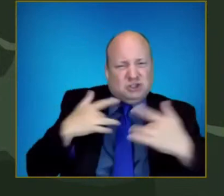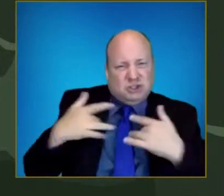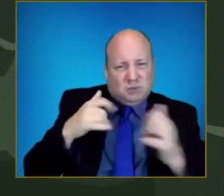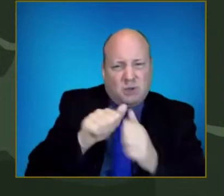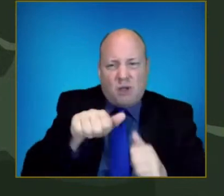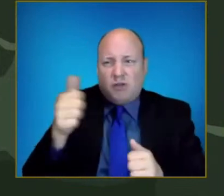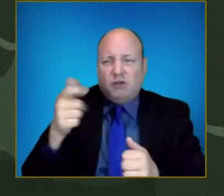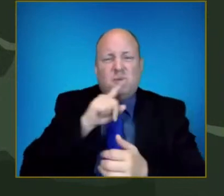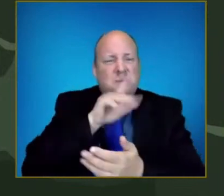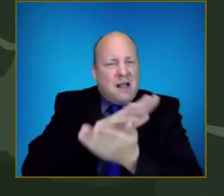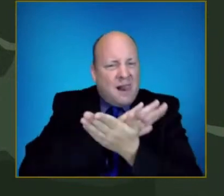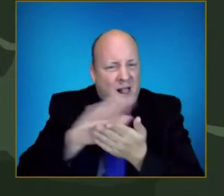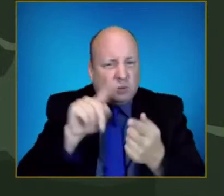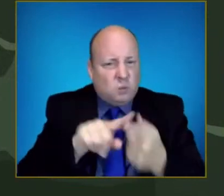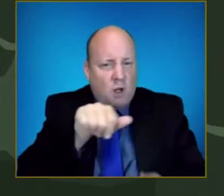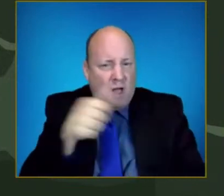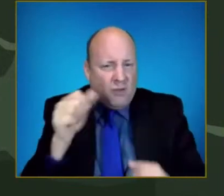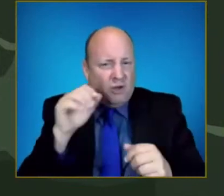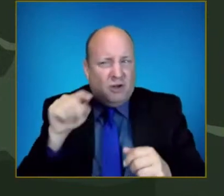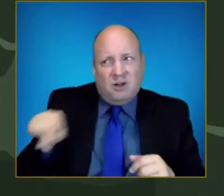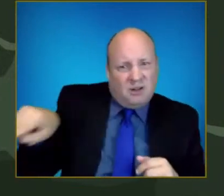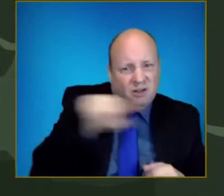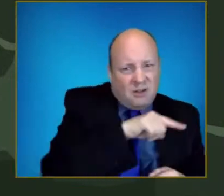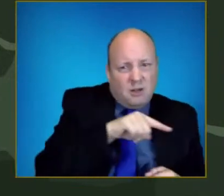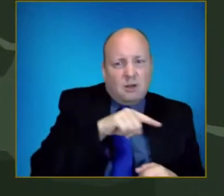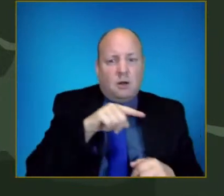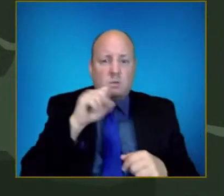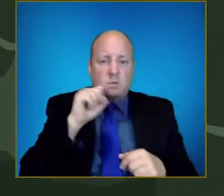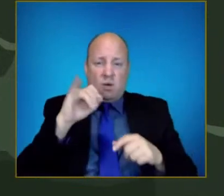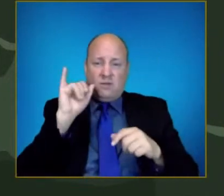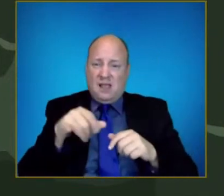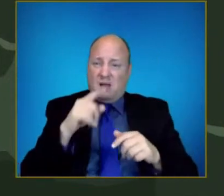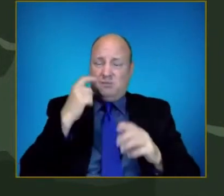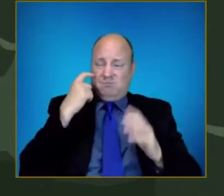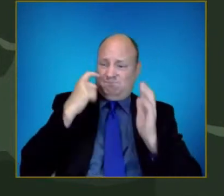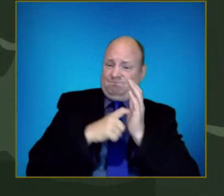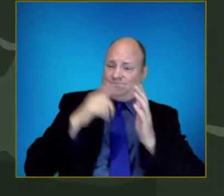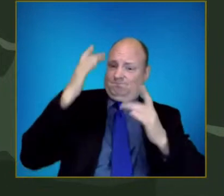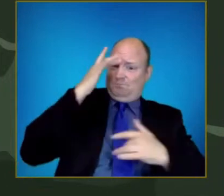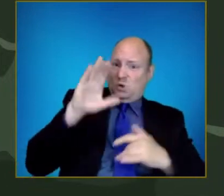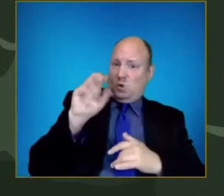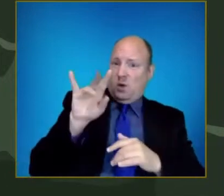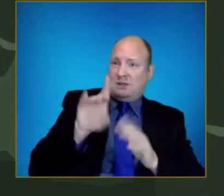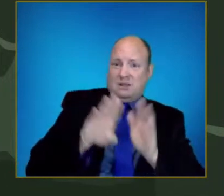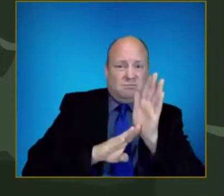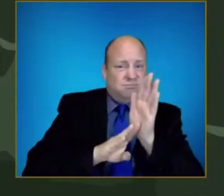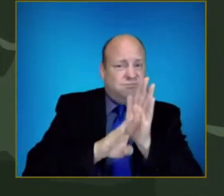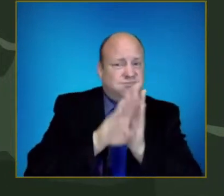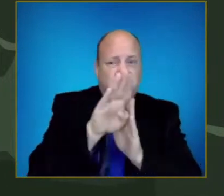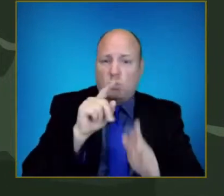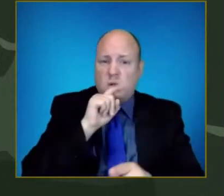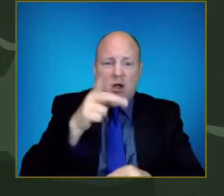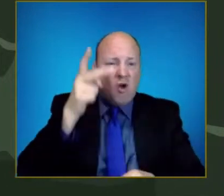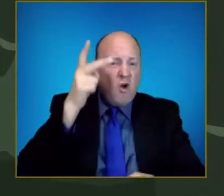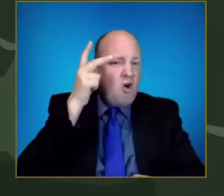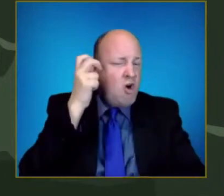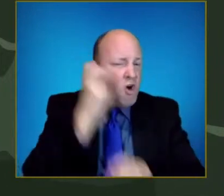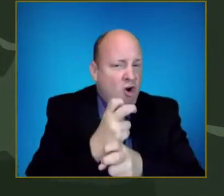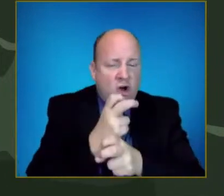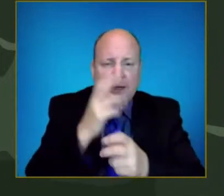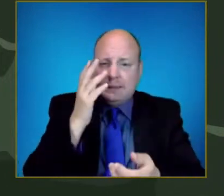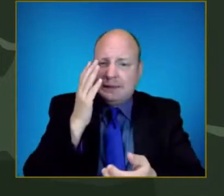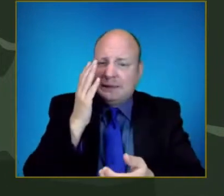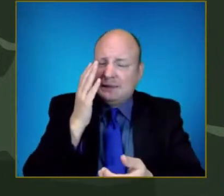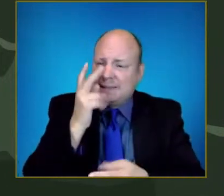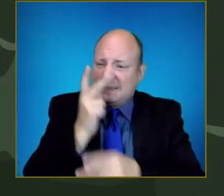rates, that's why it's challenging to keep kids in schools in some of these districts. It's so